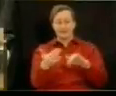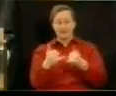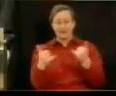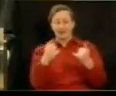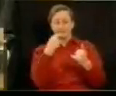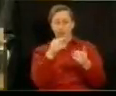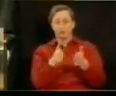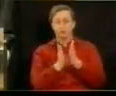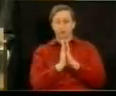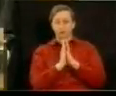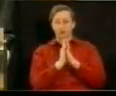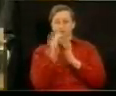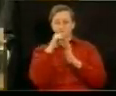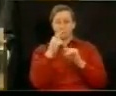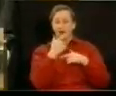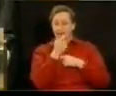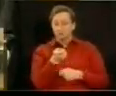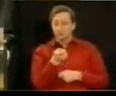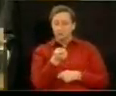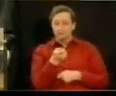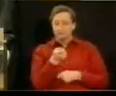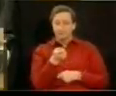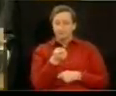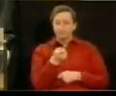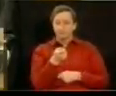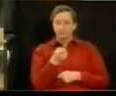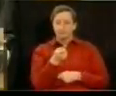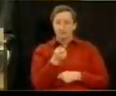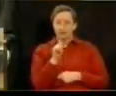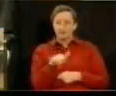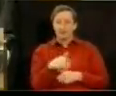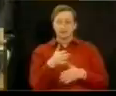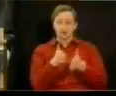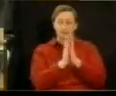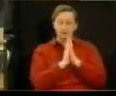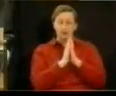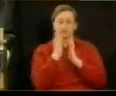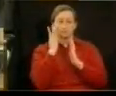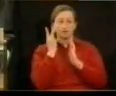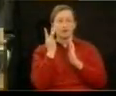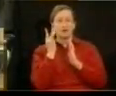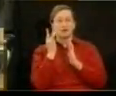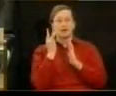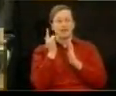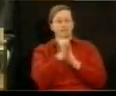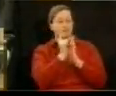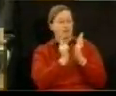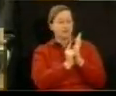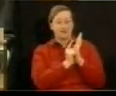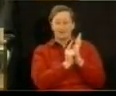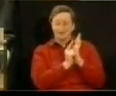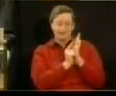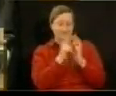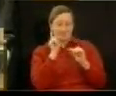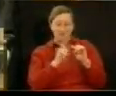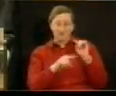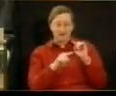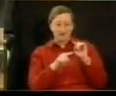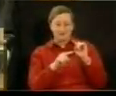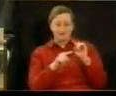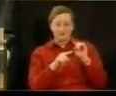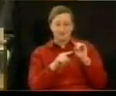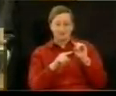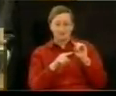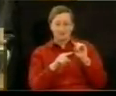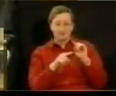request for interest. I make this as a request because there is legally no way we can prevent someone from being